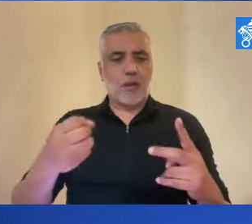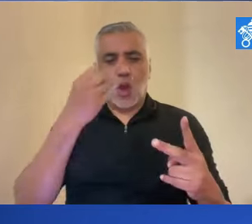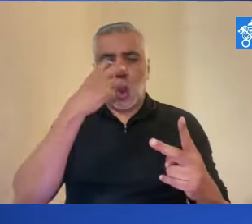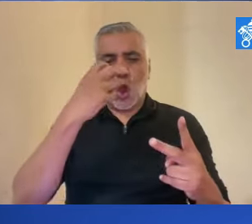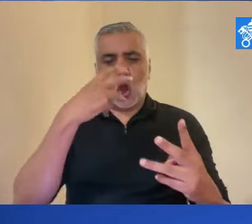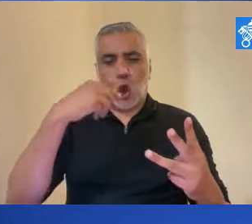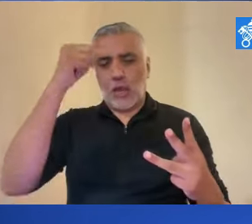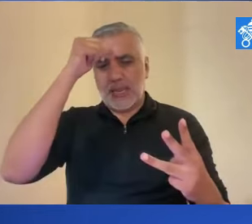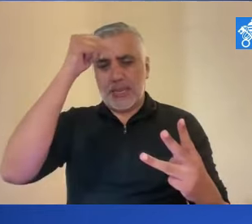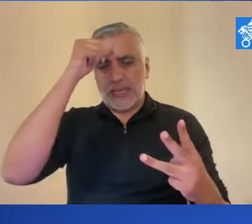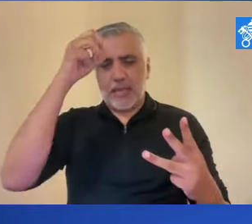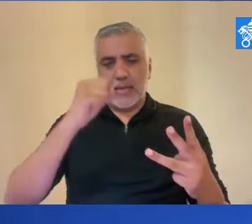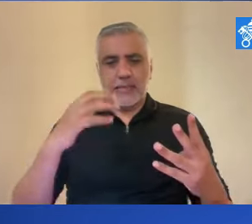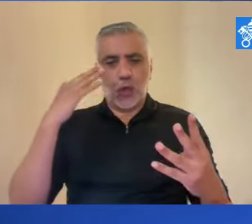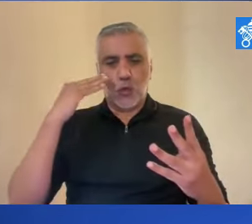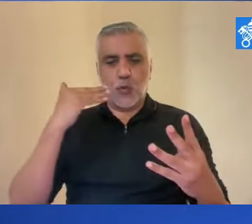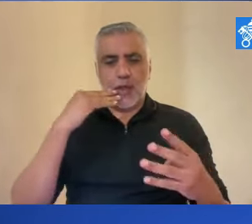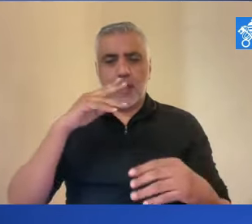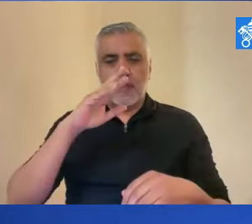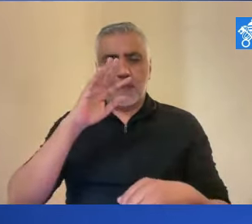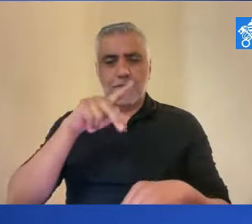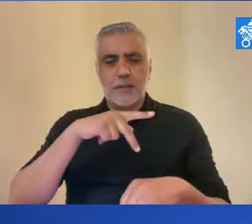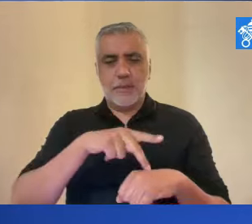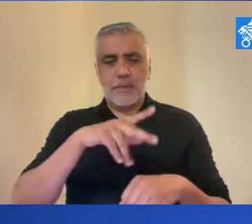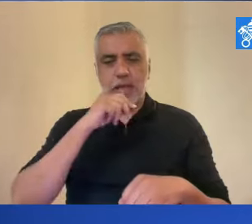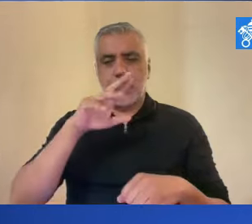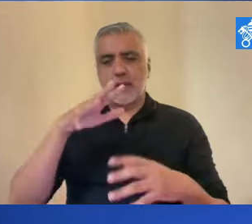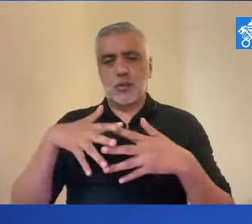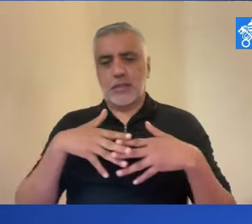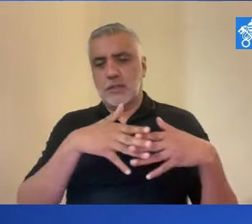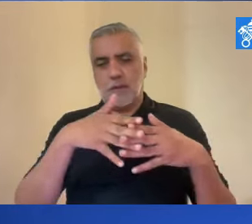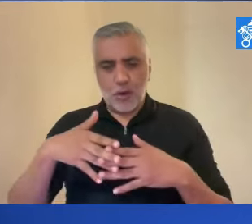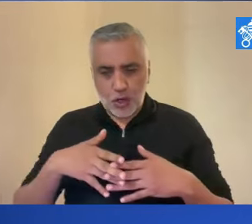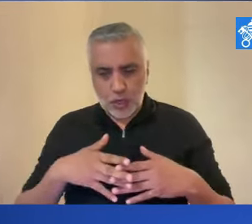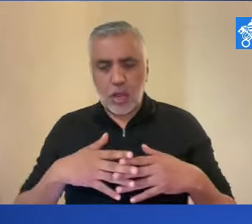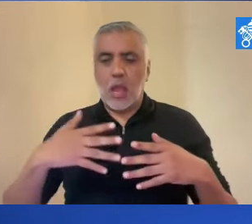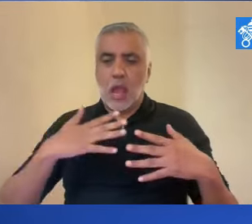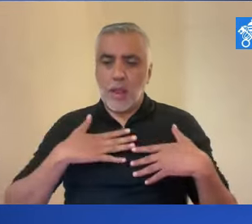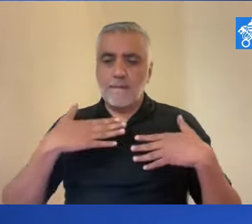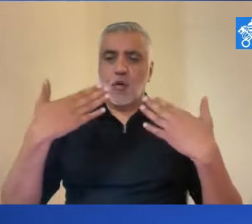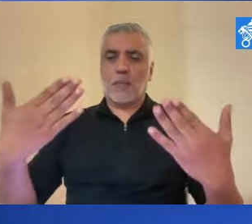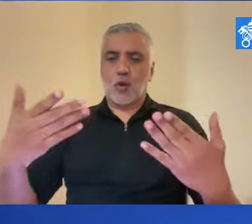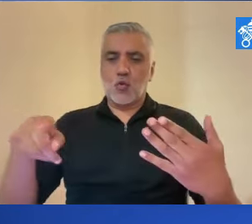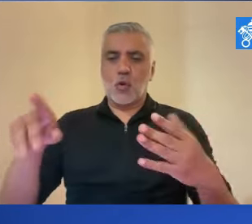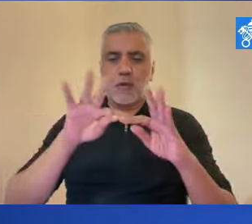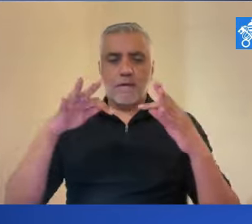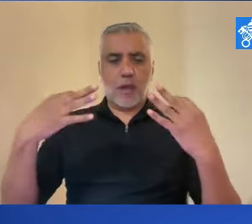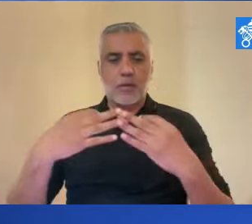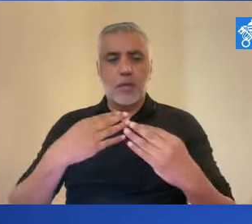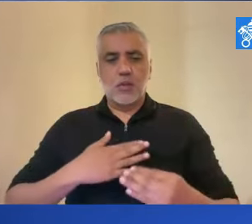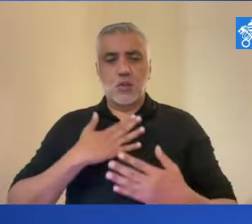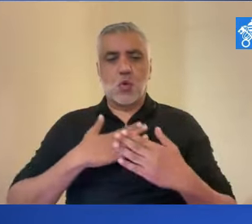United States of America. I invoke upon you and your families the joy and peace of our Lord Jesus Christ. God bless